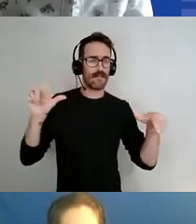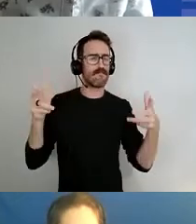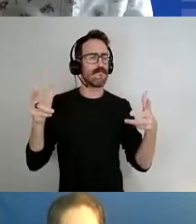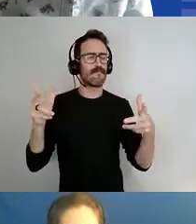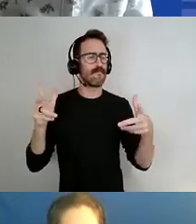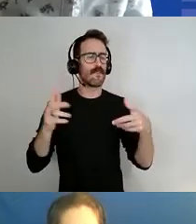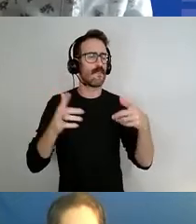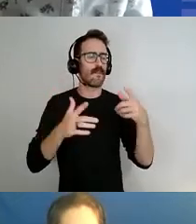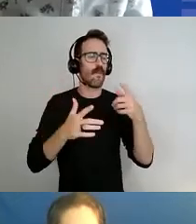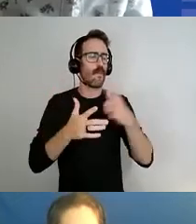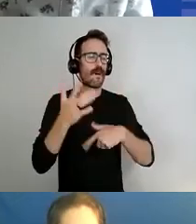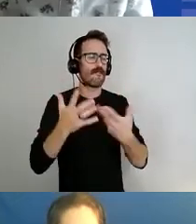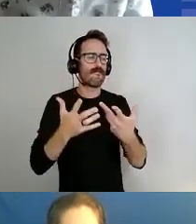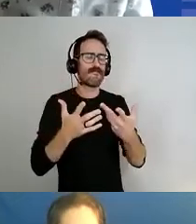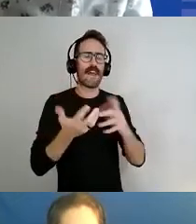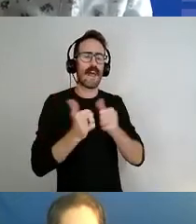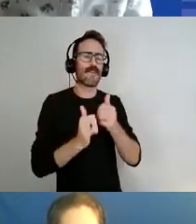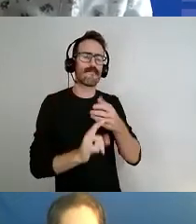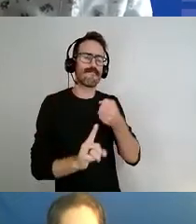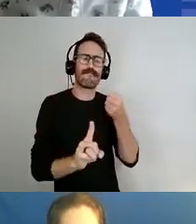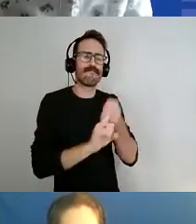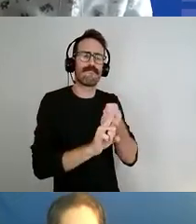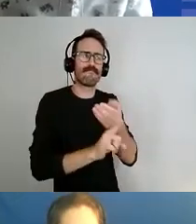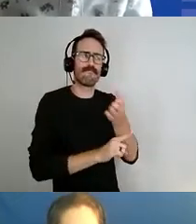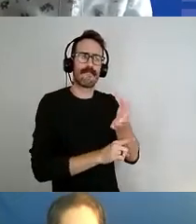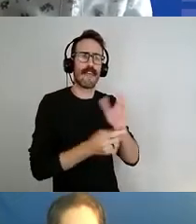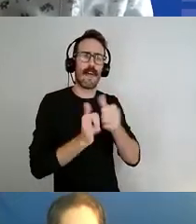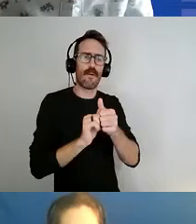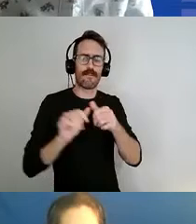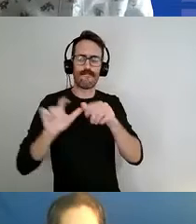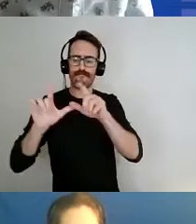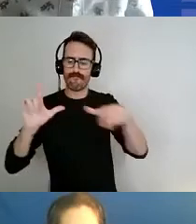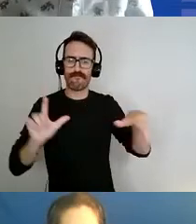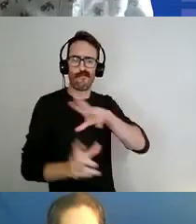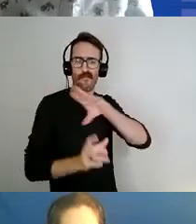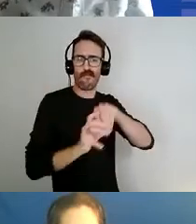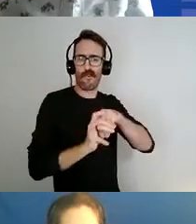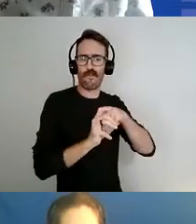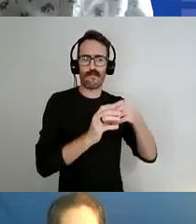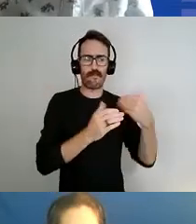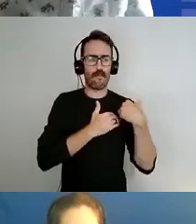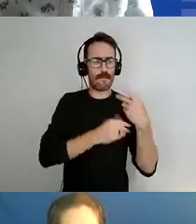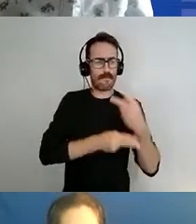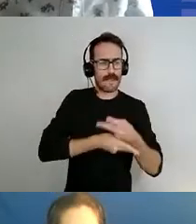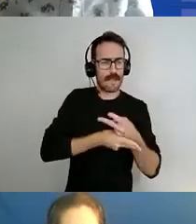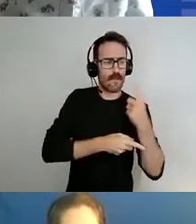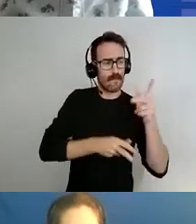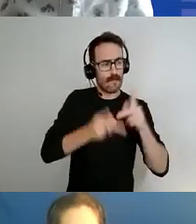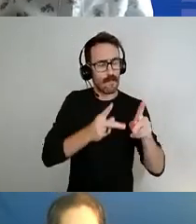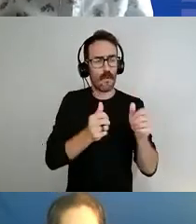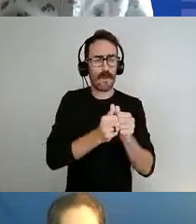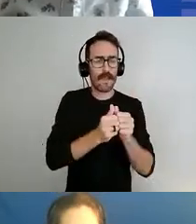it? That is, what does gender or sexuality kind of have to these experiences of living with or caring for